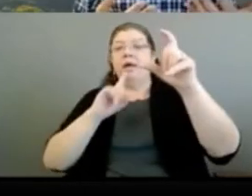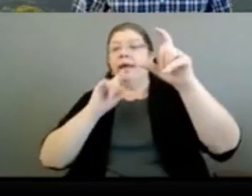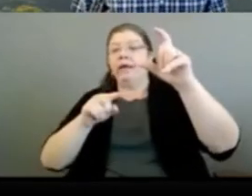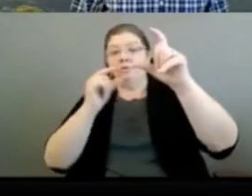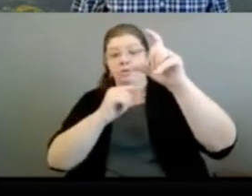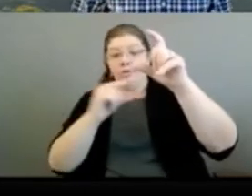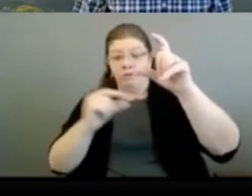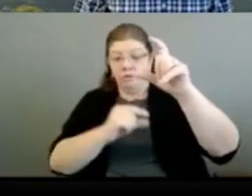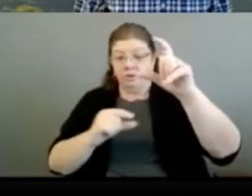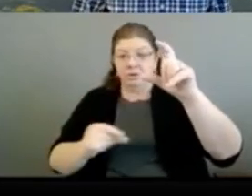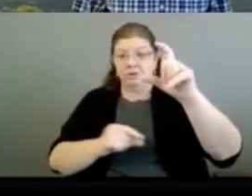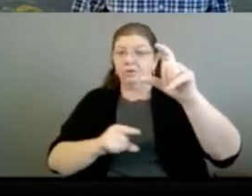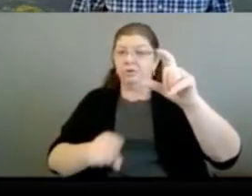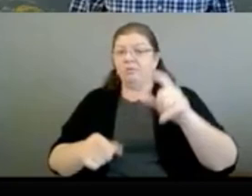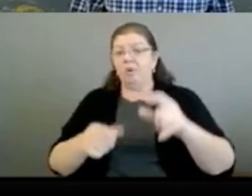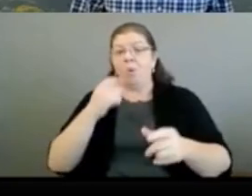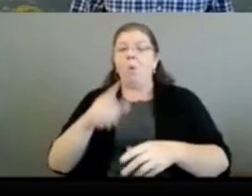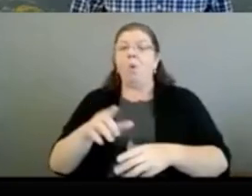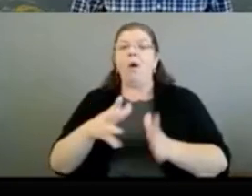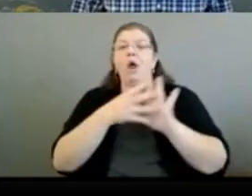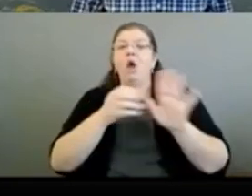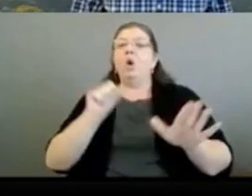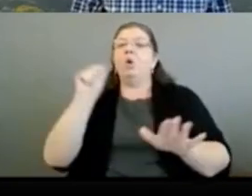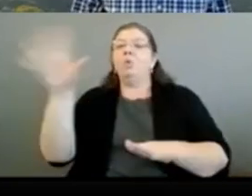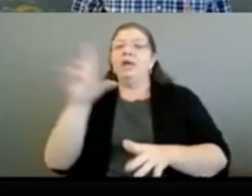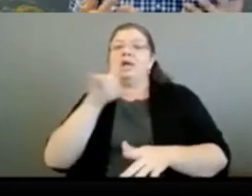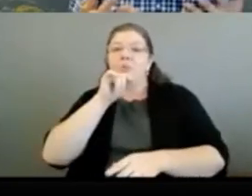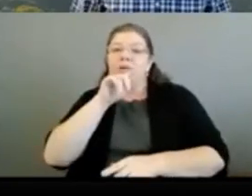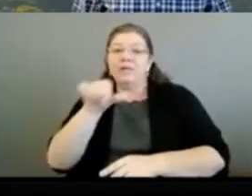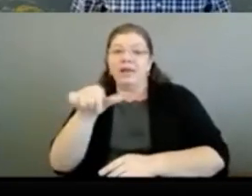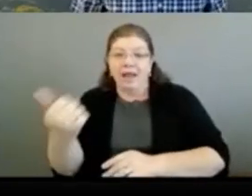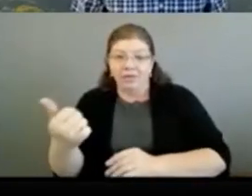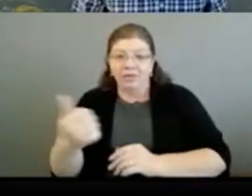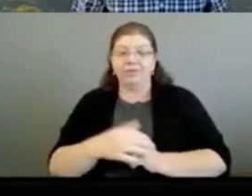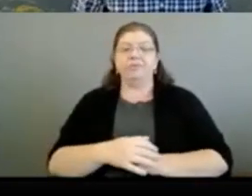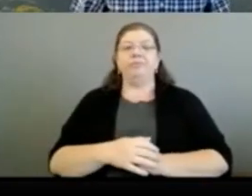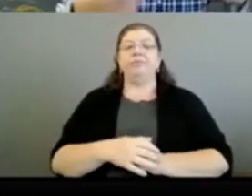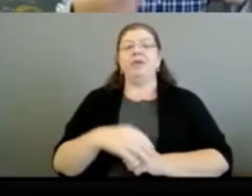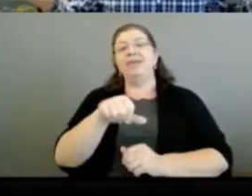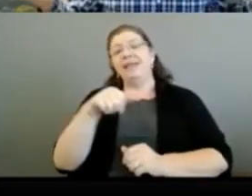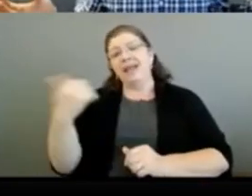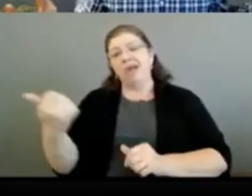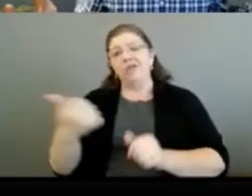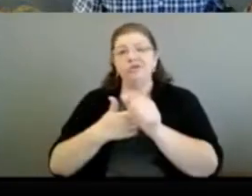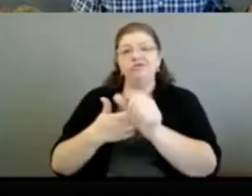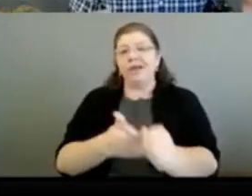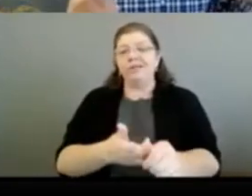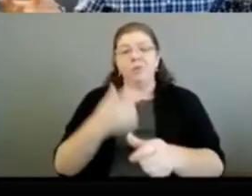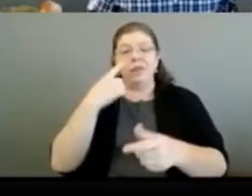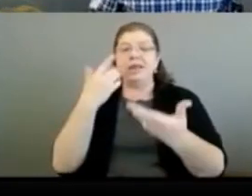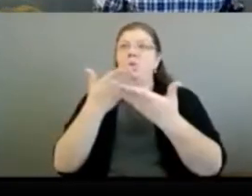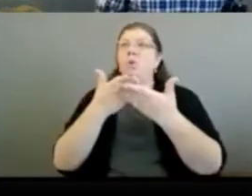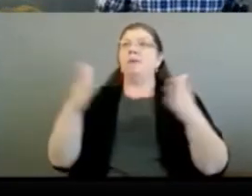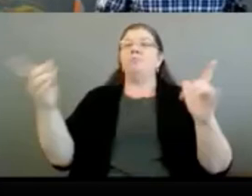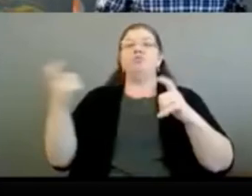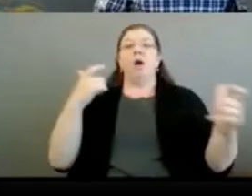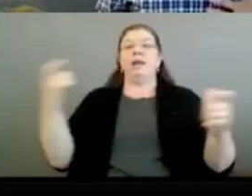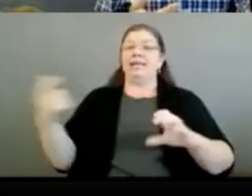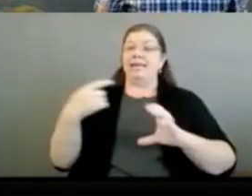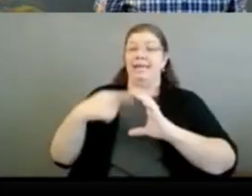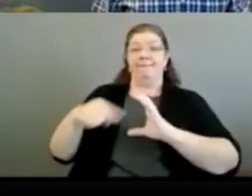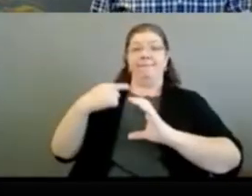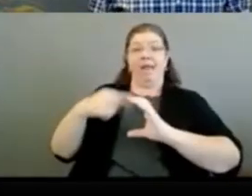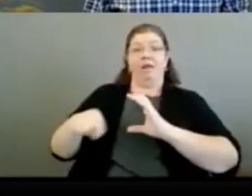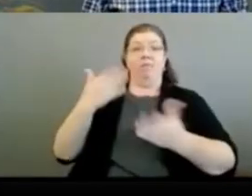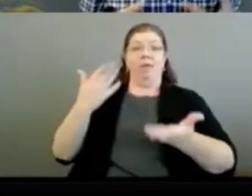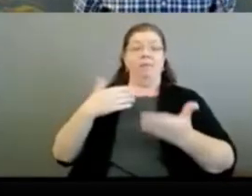individual retweets another, and through other traces. We can think about these really broadly. Even emails might constitute a form of